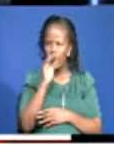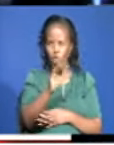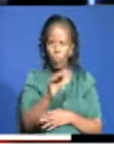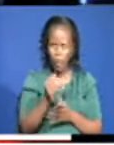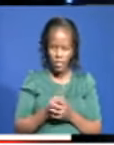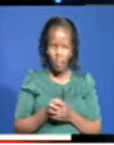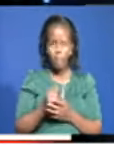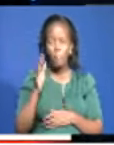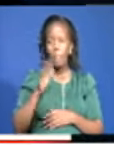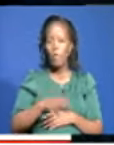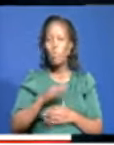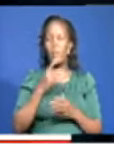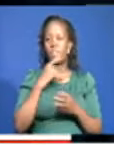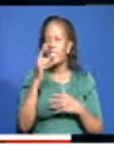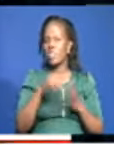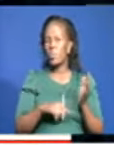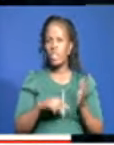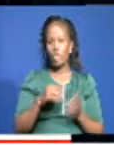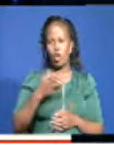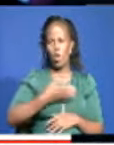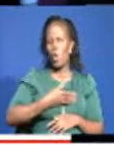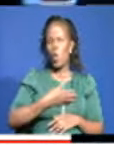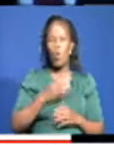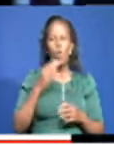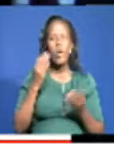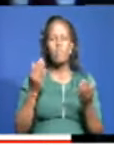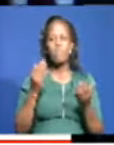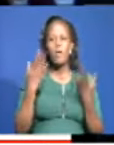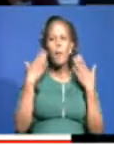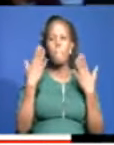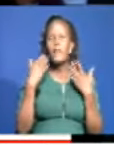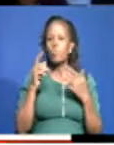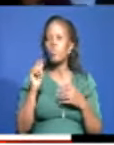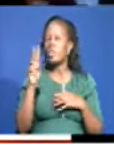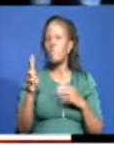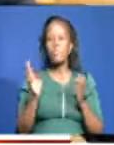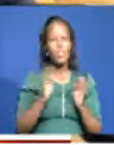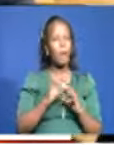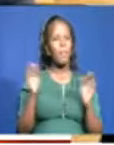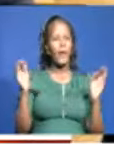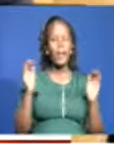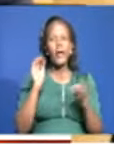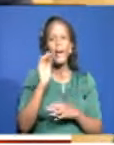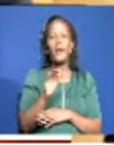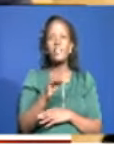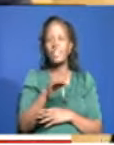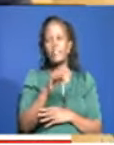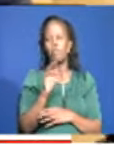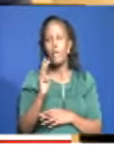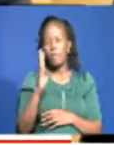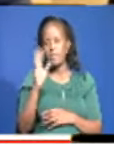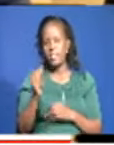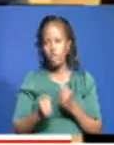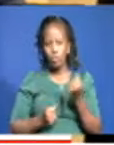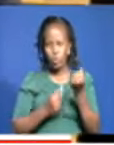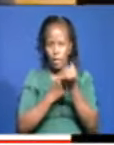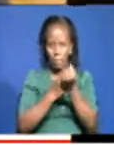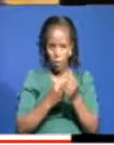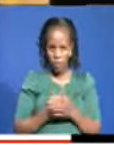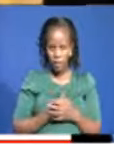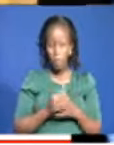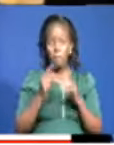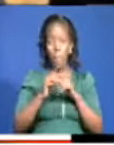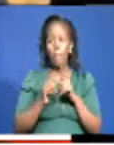local Meru TV station, urging members of the county assembly to support it. Her husband, Murega Baishu,